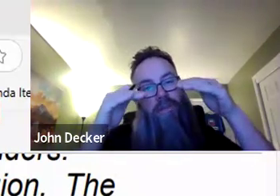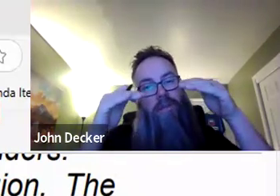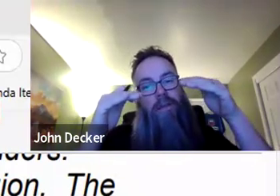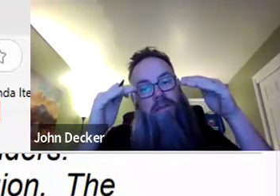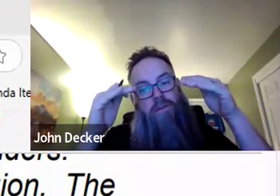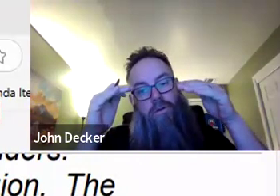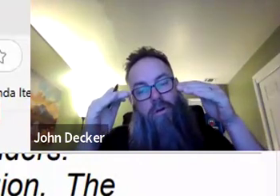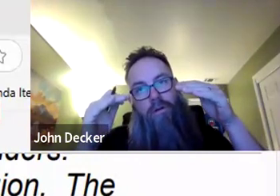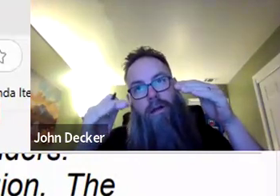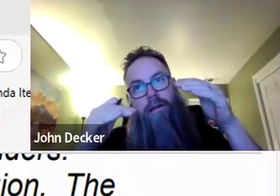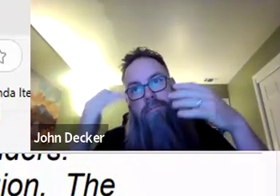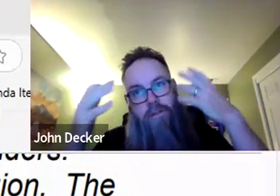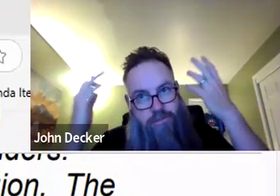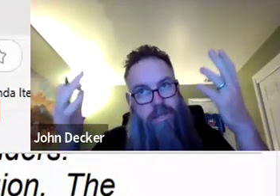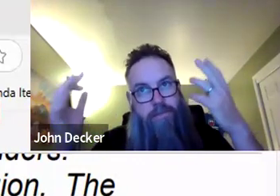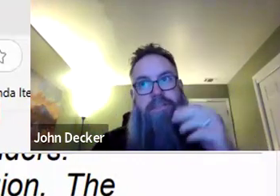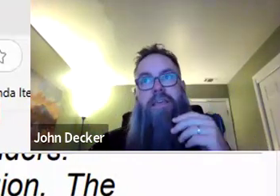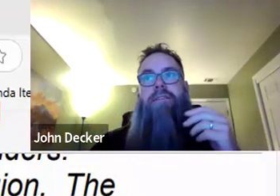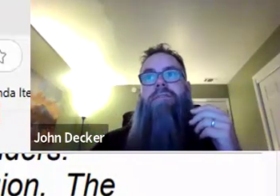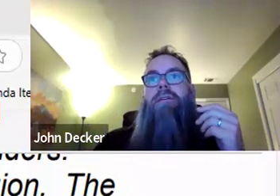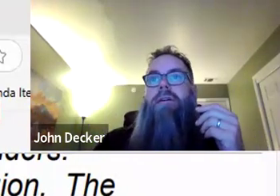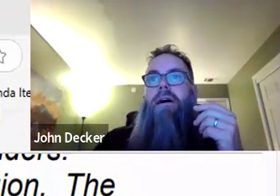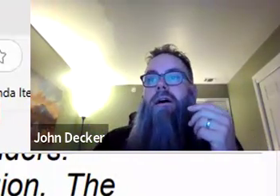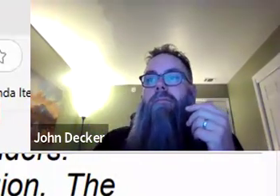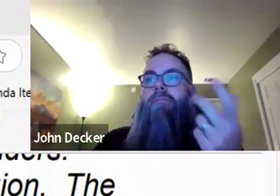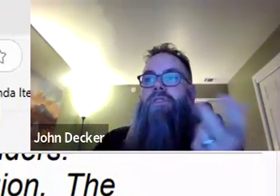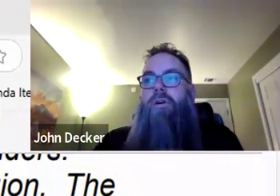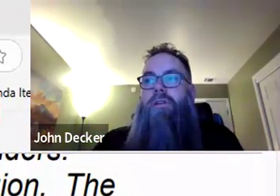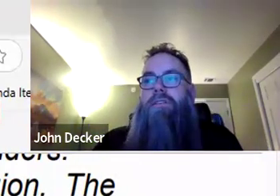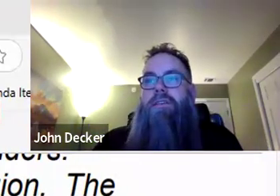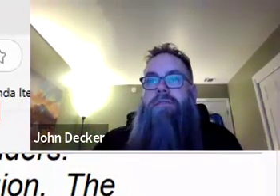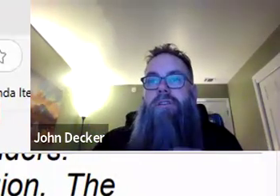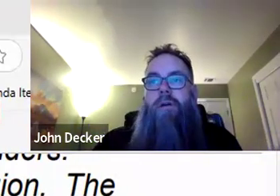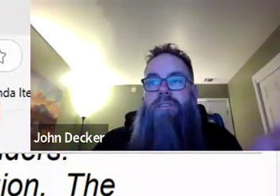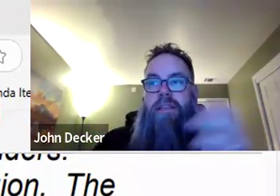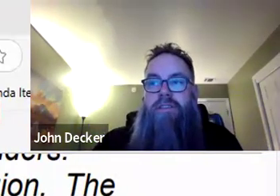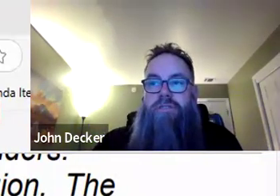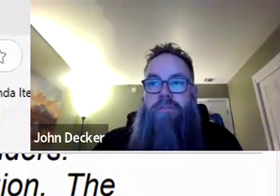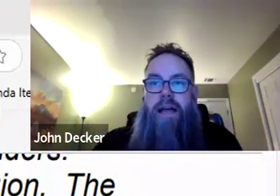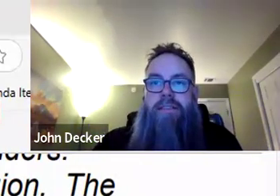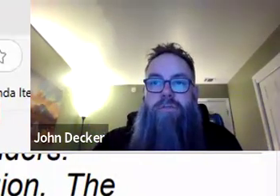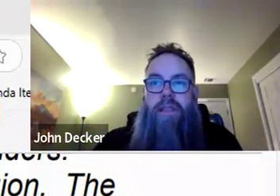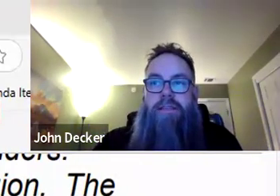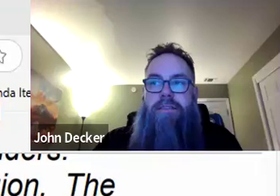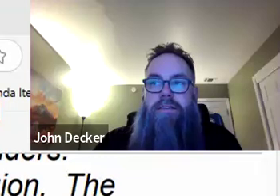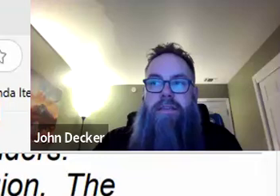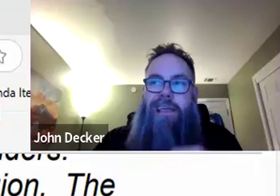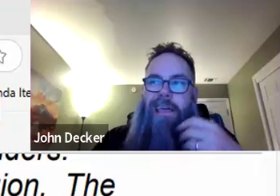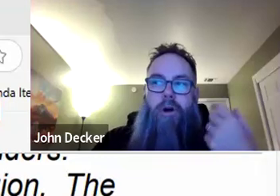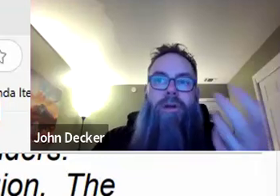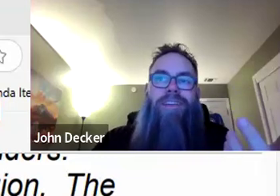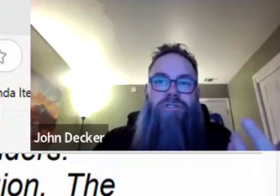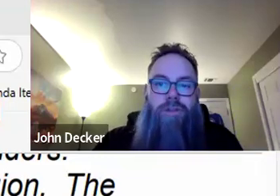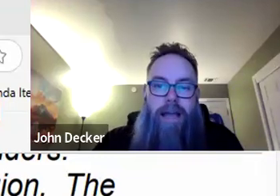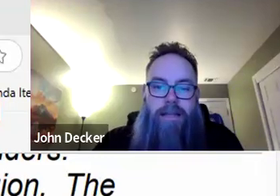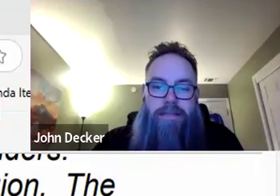to determine your eligibility for these things. With the quality incentive. The department's going to issue some guidance related to this.